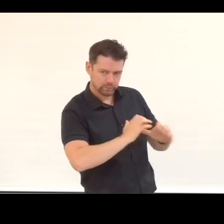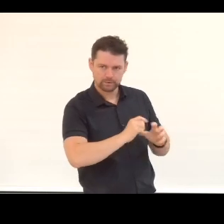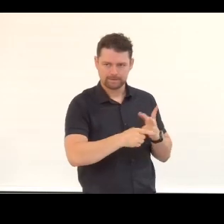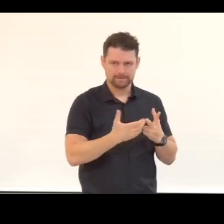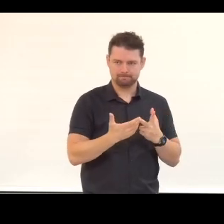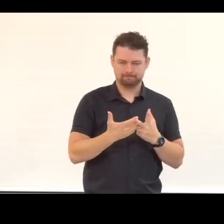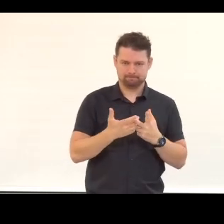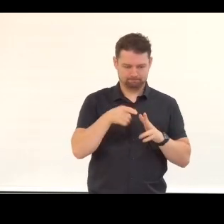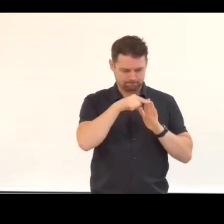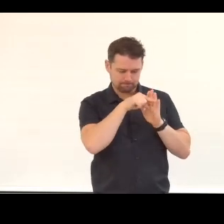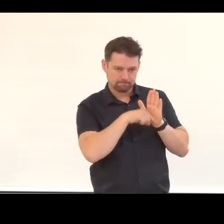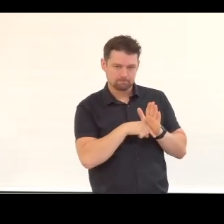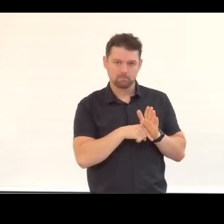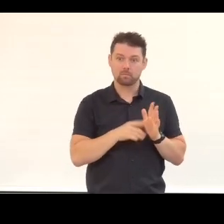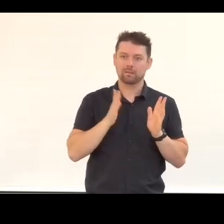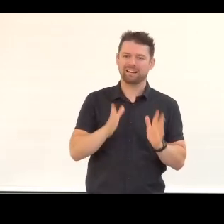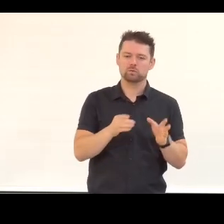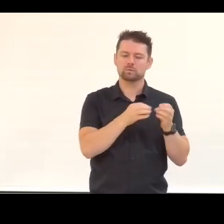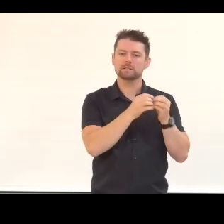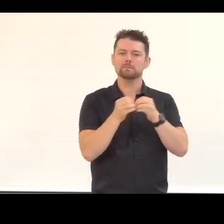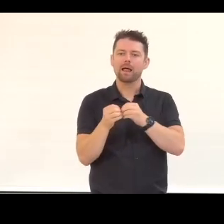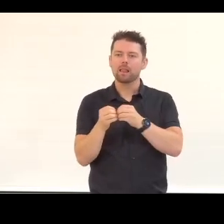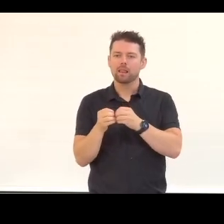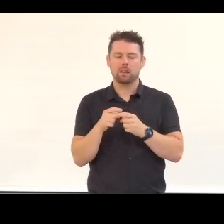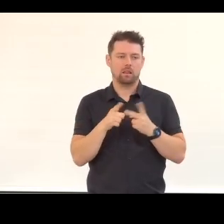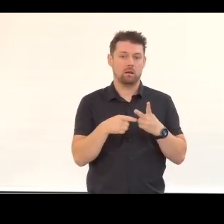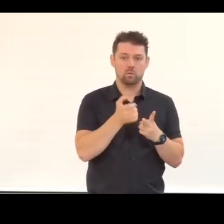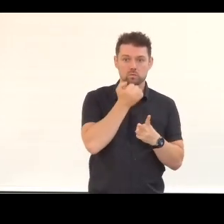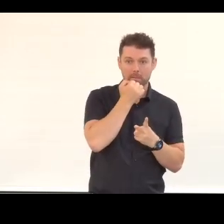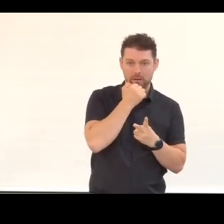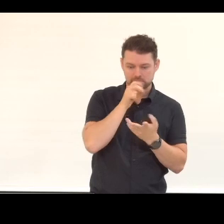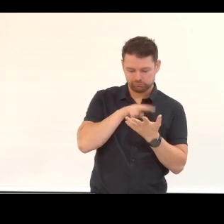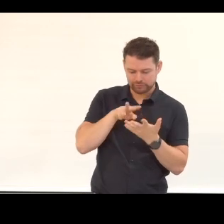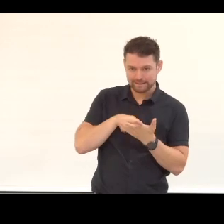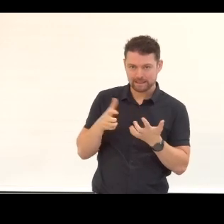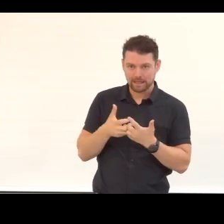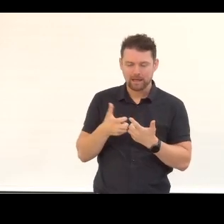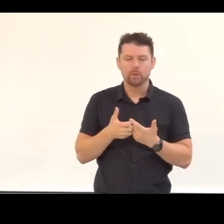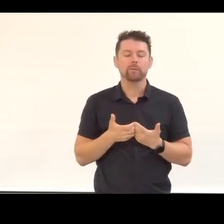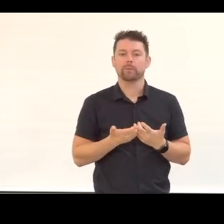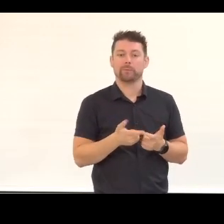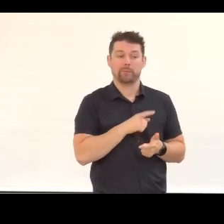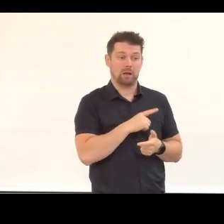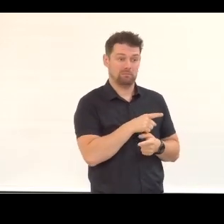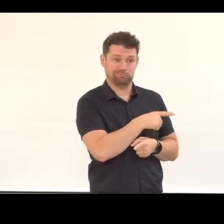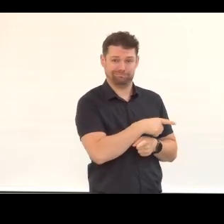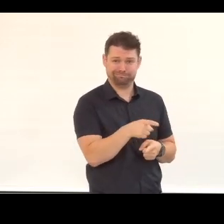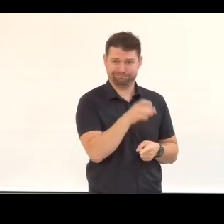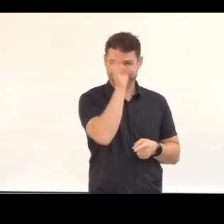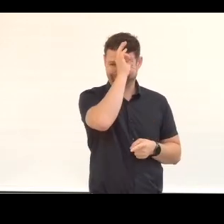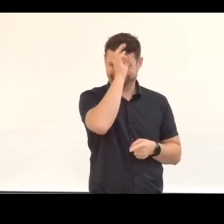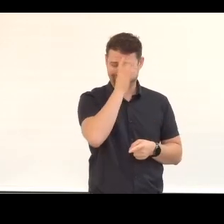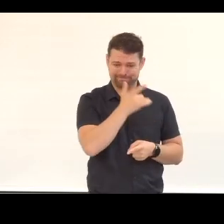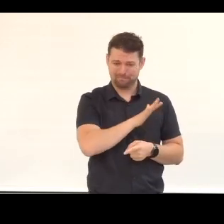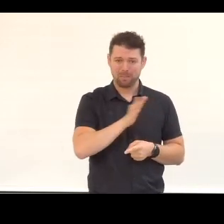NATO alphabet, how to spell things, how to read out numbers, all of this kind of training, because not all of them have a military